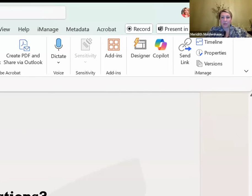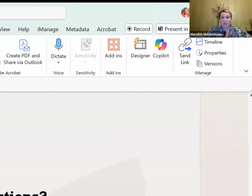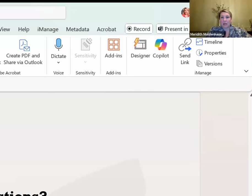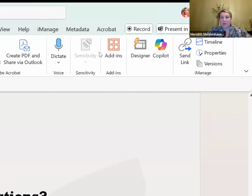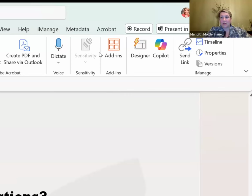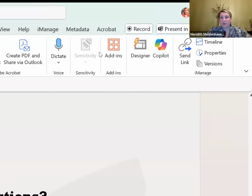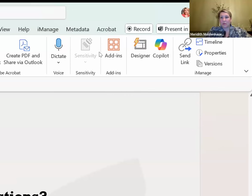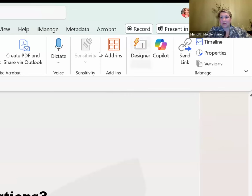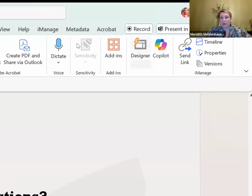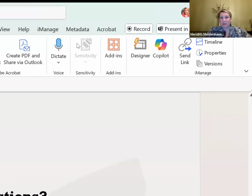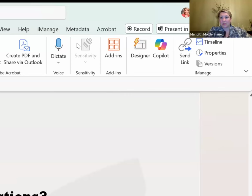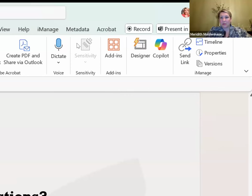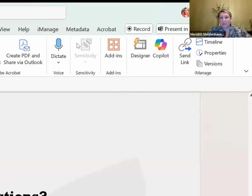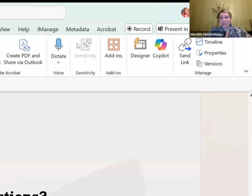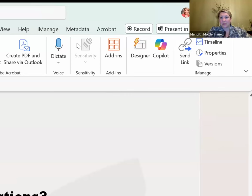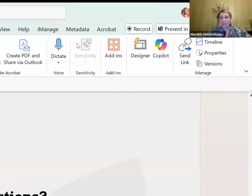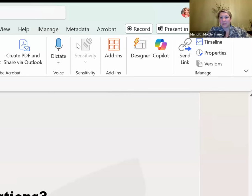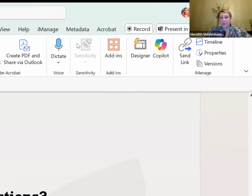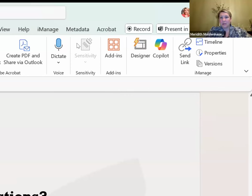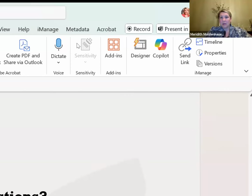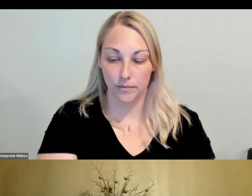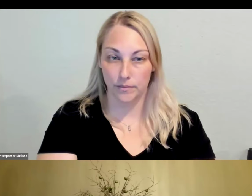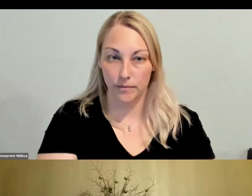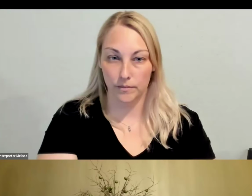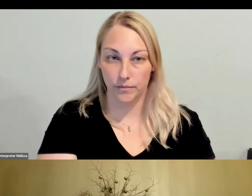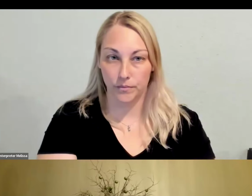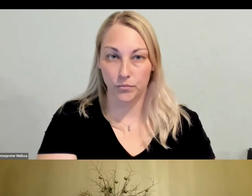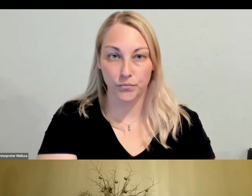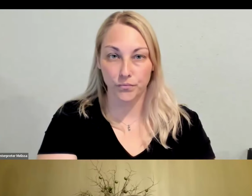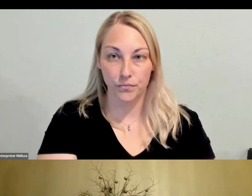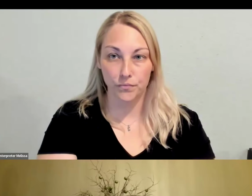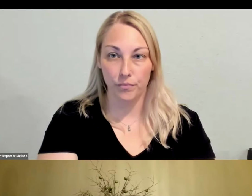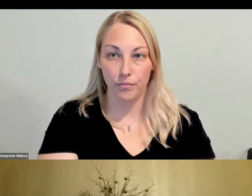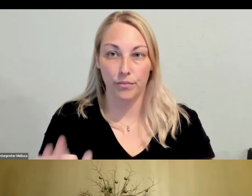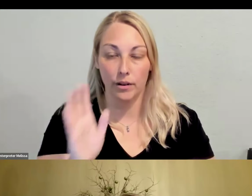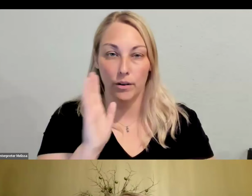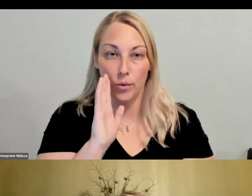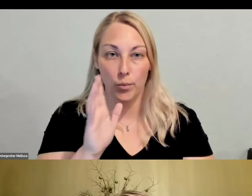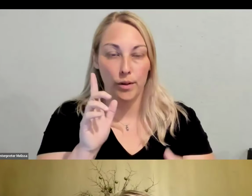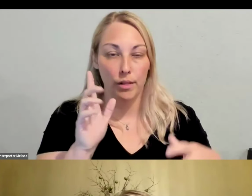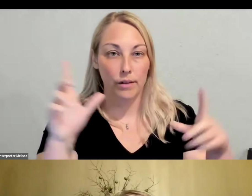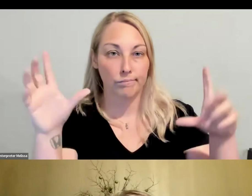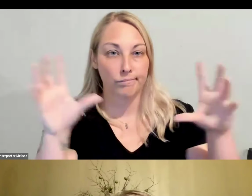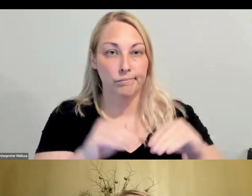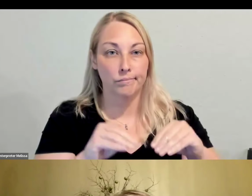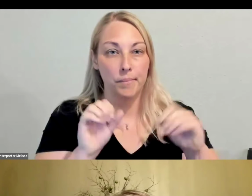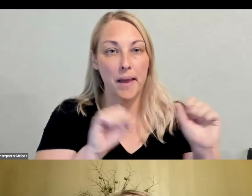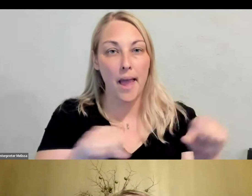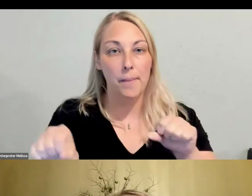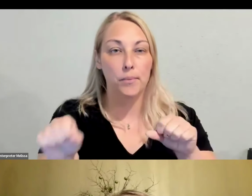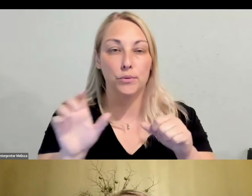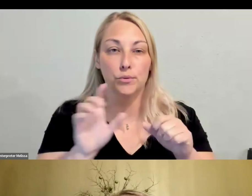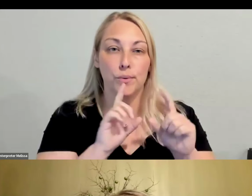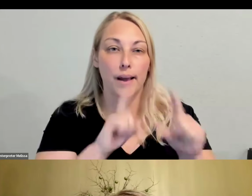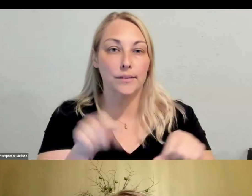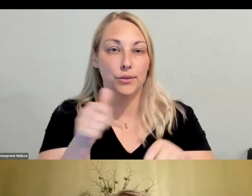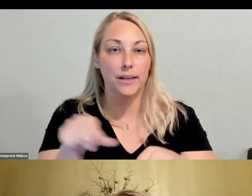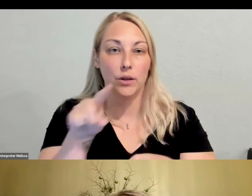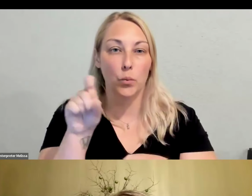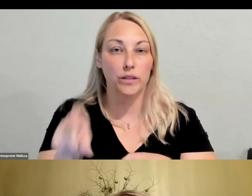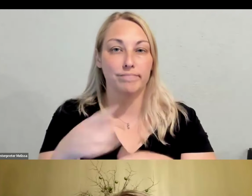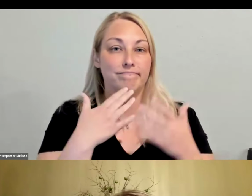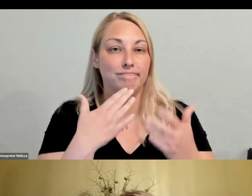special exception and the use variance on this case. I will stop sharing my screen and be available to answer any questions. Thank you very much, Commissioners,